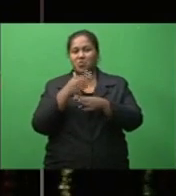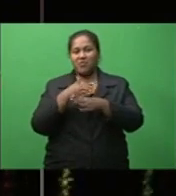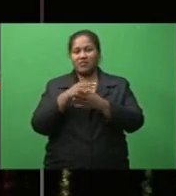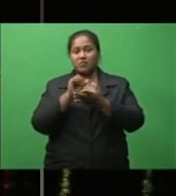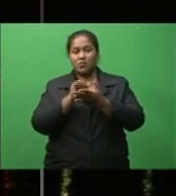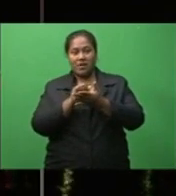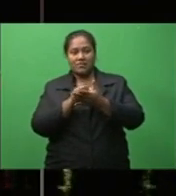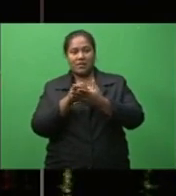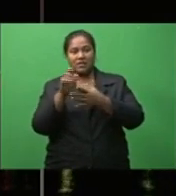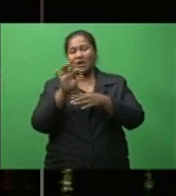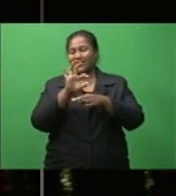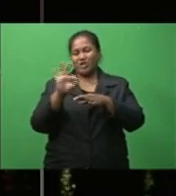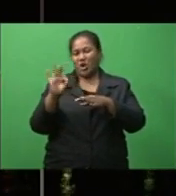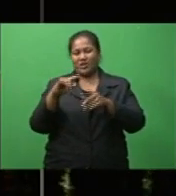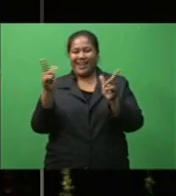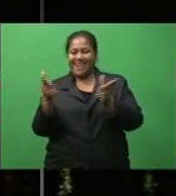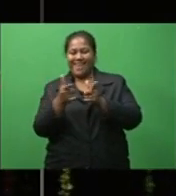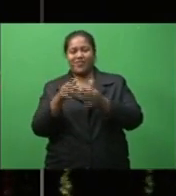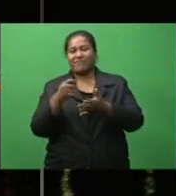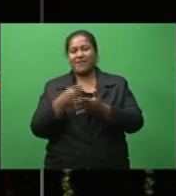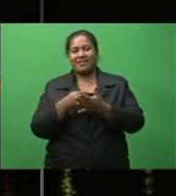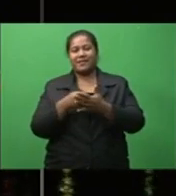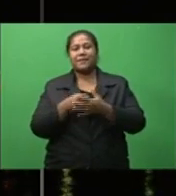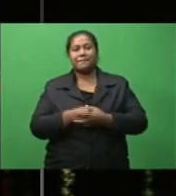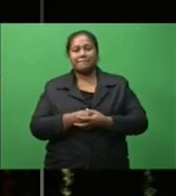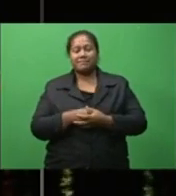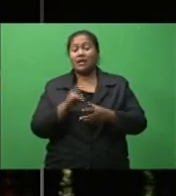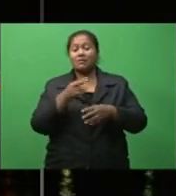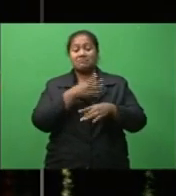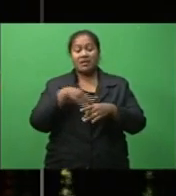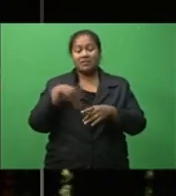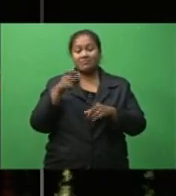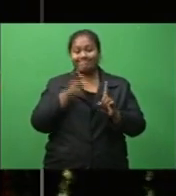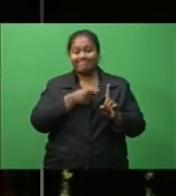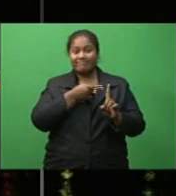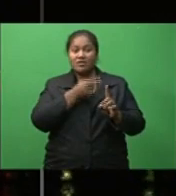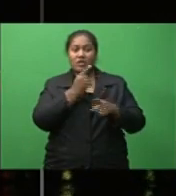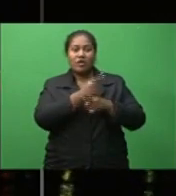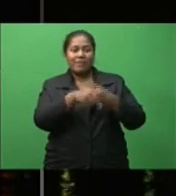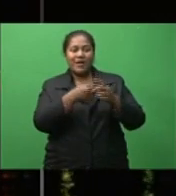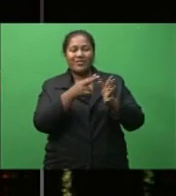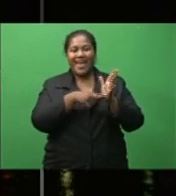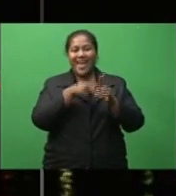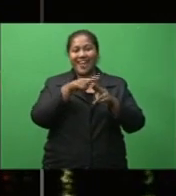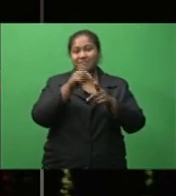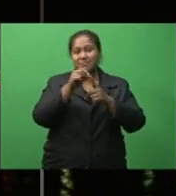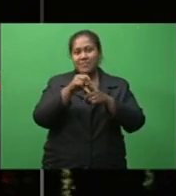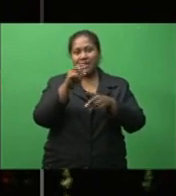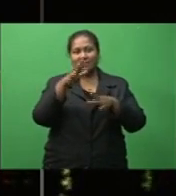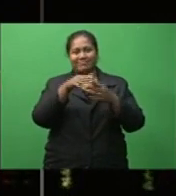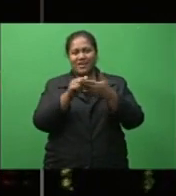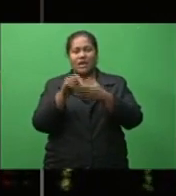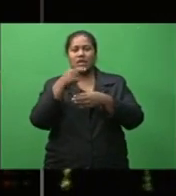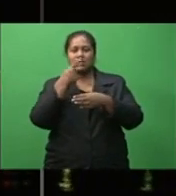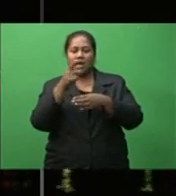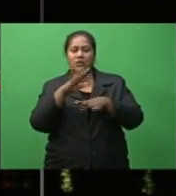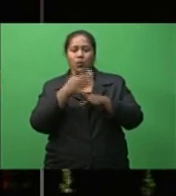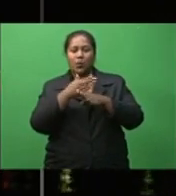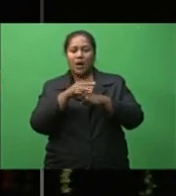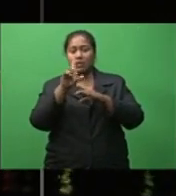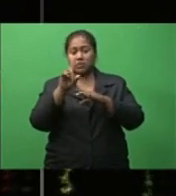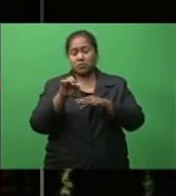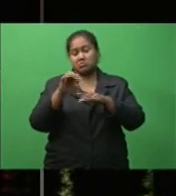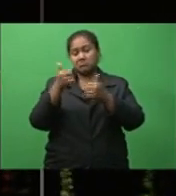and not due to a money matter. The minister was referring to claims by NFP leader Vern Cotter, who said that the work done so